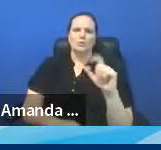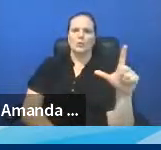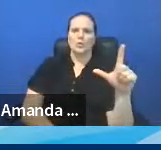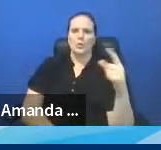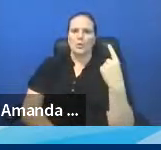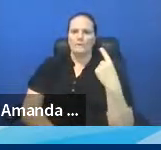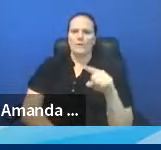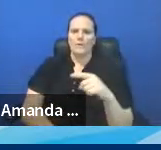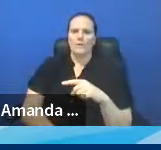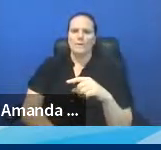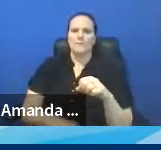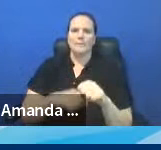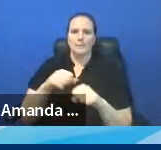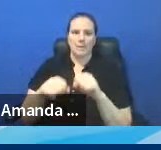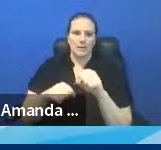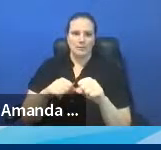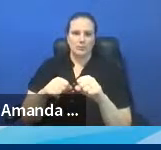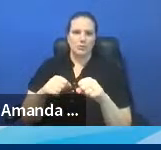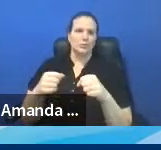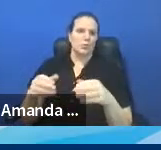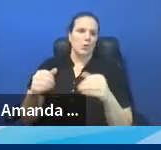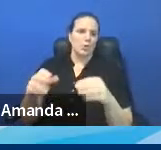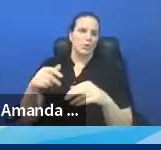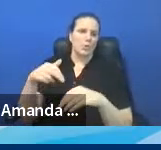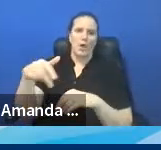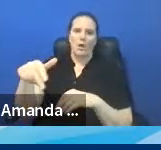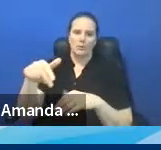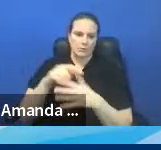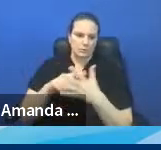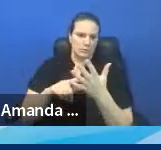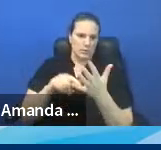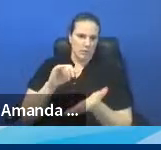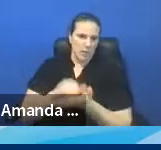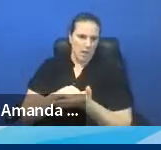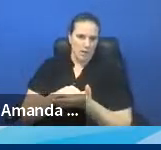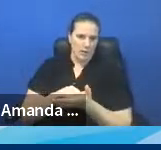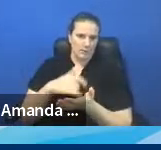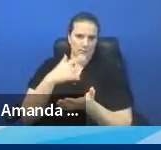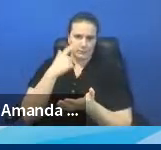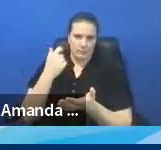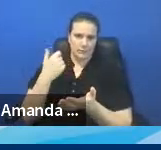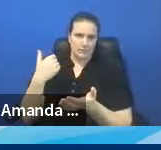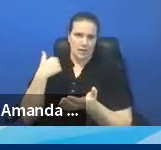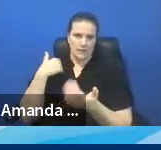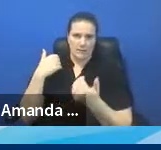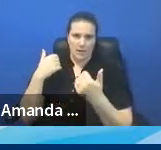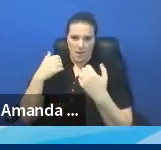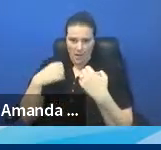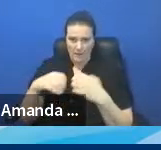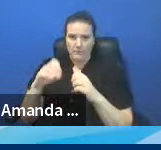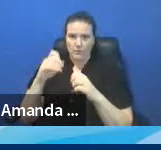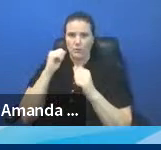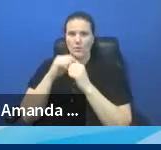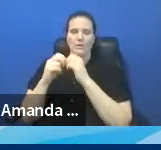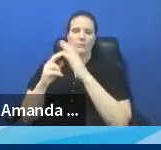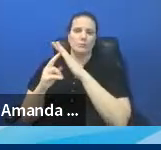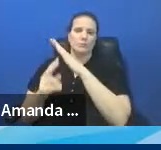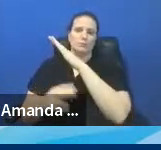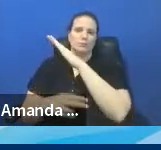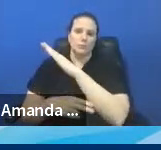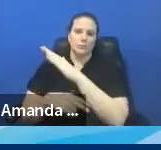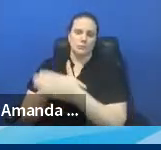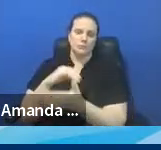for bicycles, rollers, walkers, that kind of thing? Because there is a big effort in this bridge that there's going to